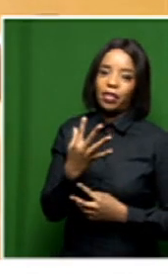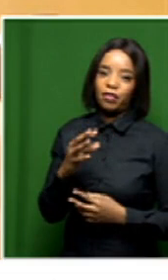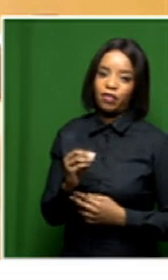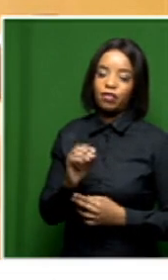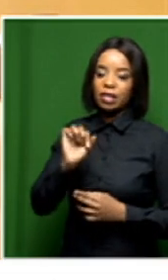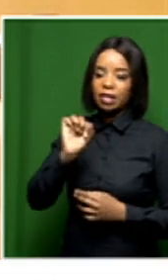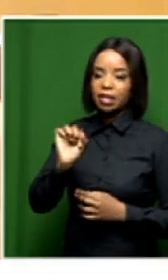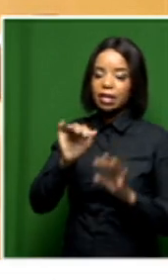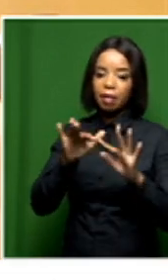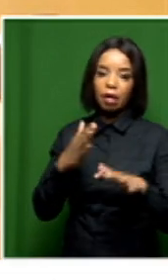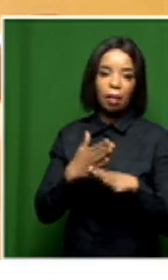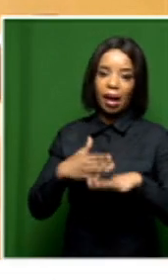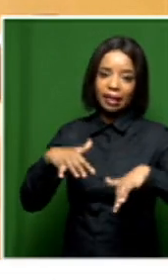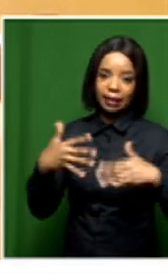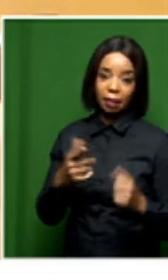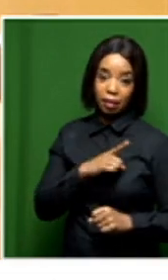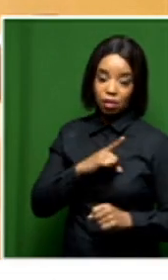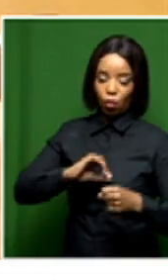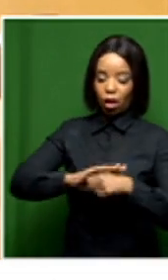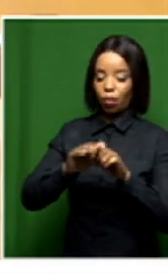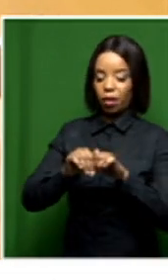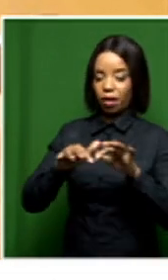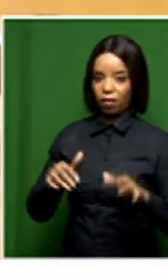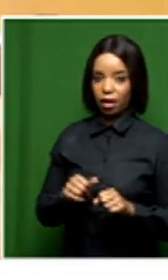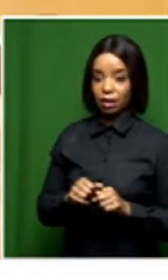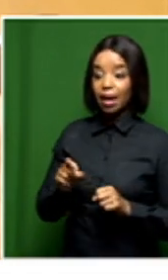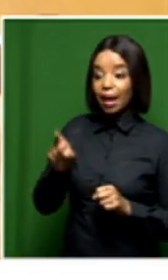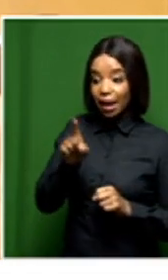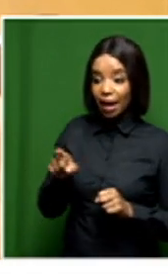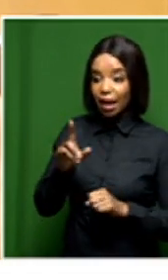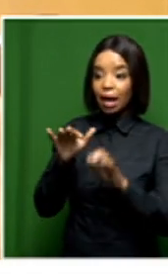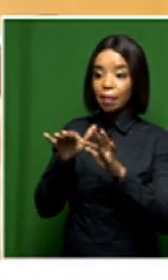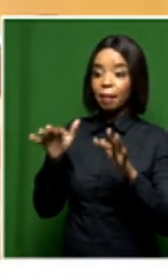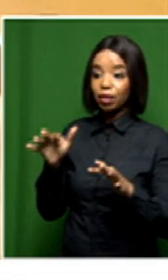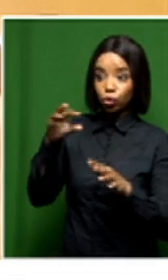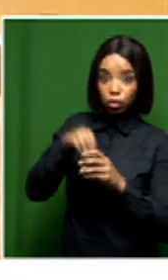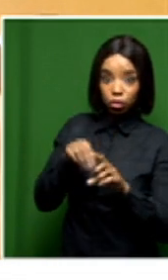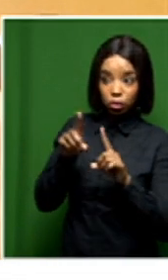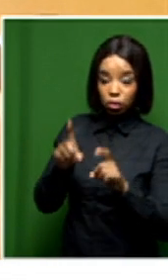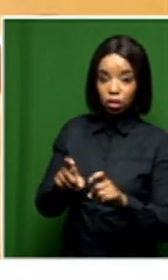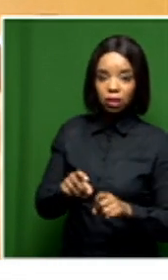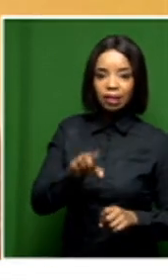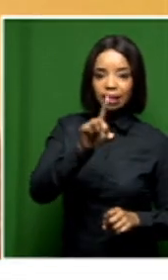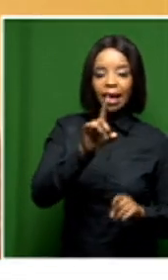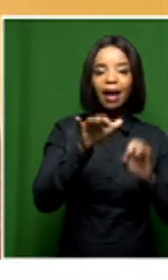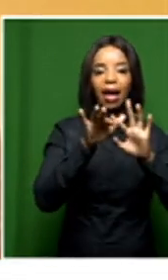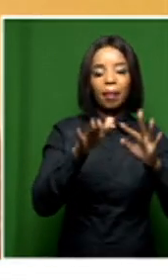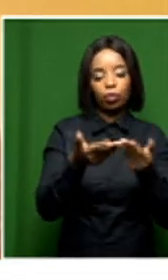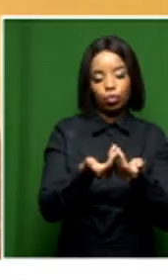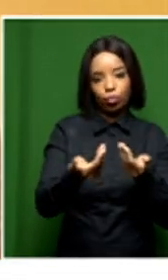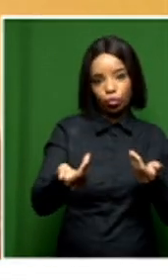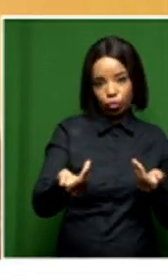these separate to those individuals? They are separate individuals, yet, because you might